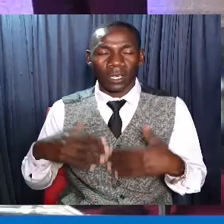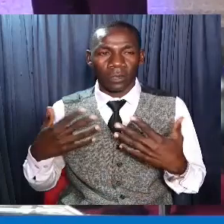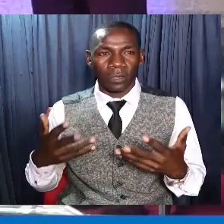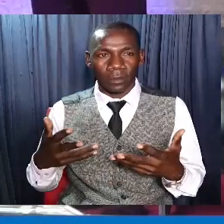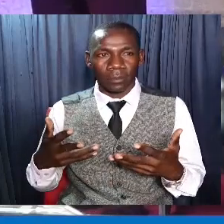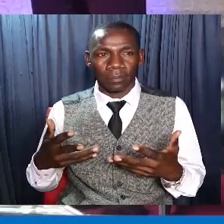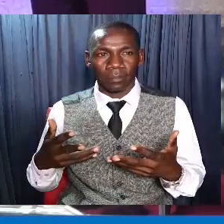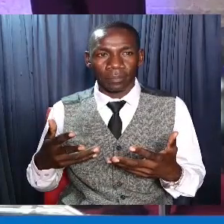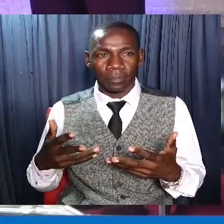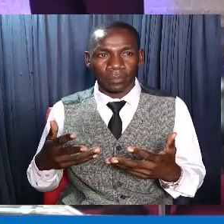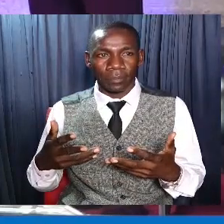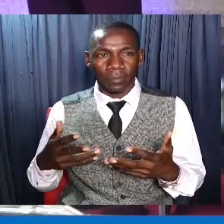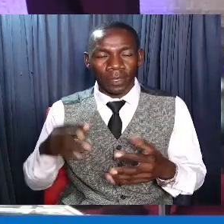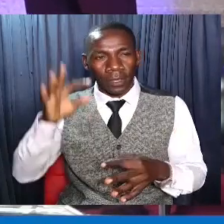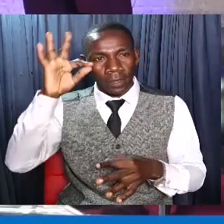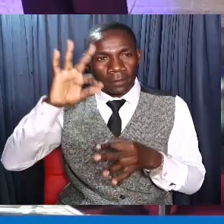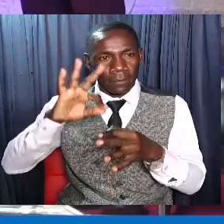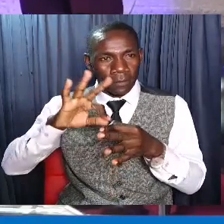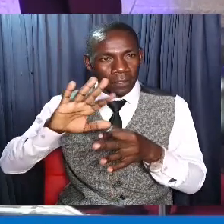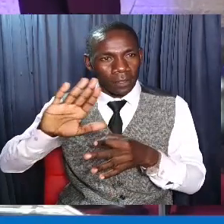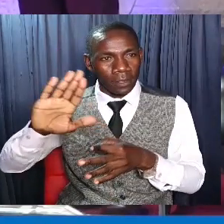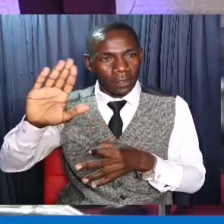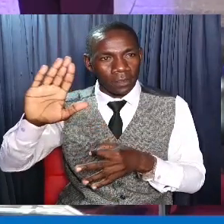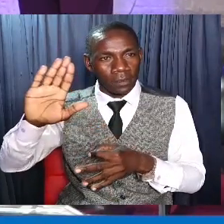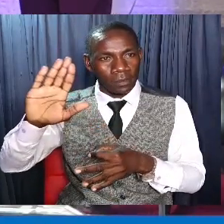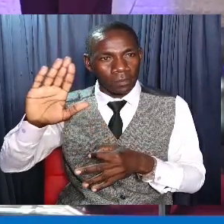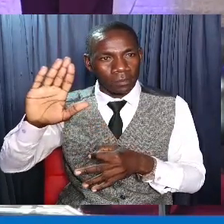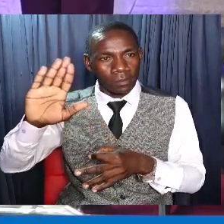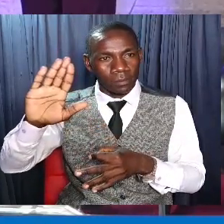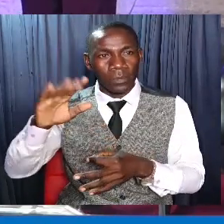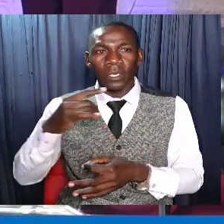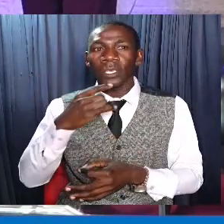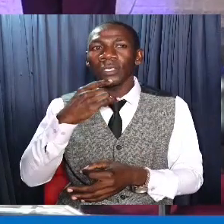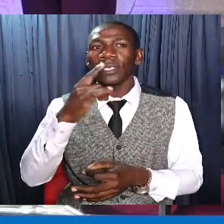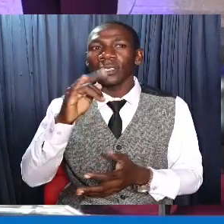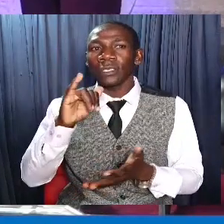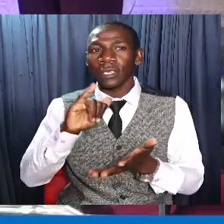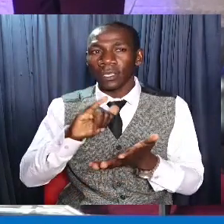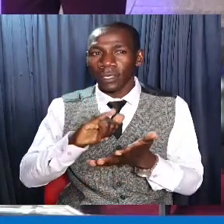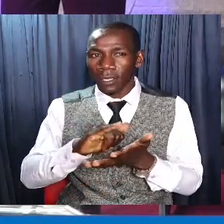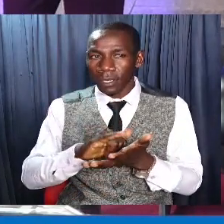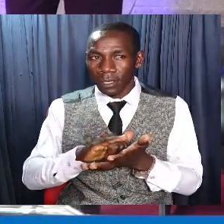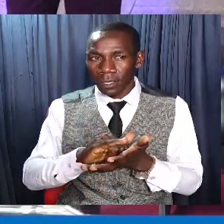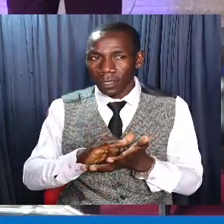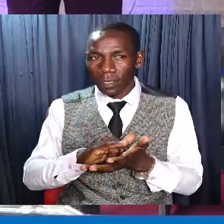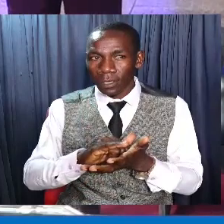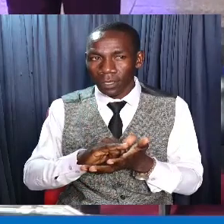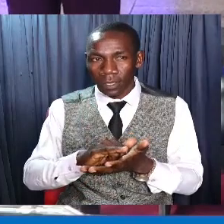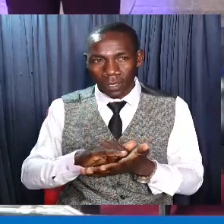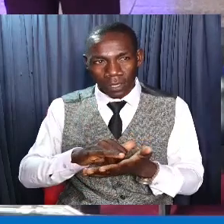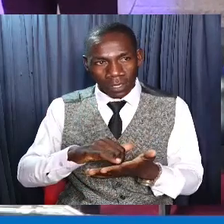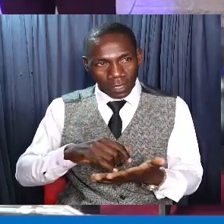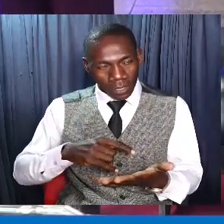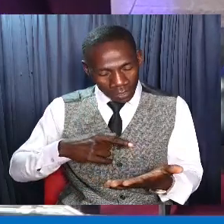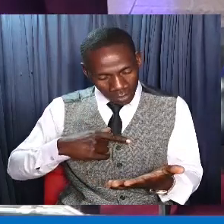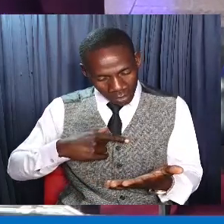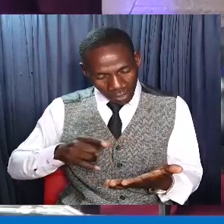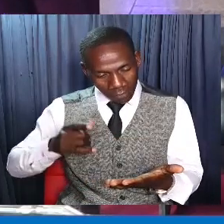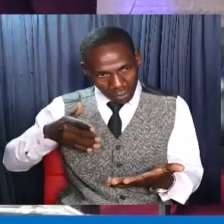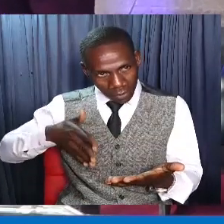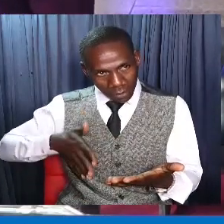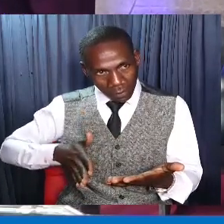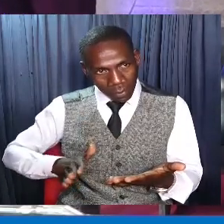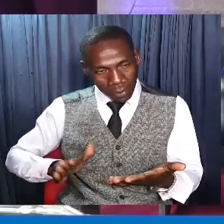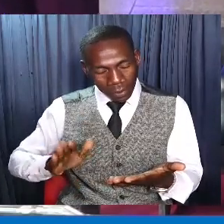Hallelujah. Hallelujah. Imani yake. Her faith. Anasema. It says. Kila kilichozaliwa na